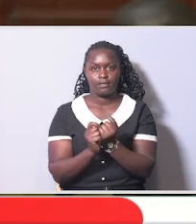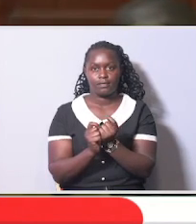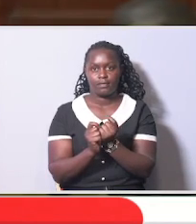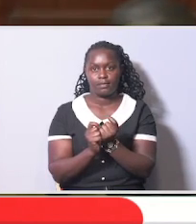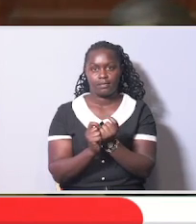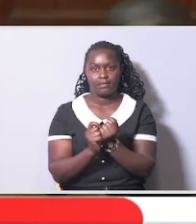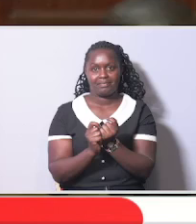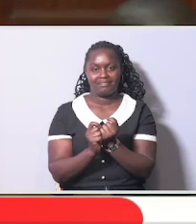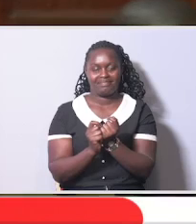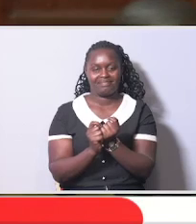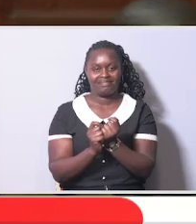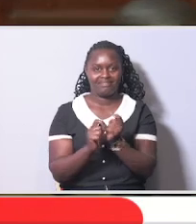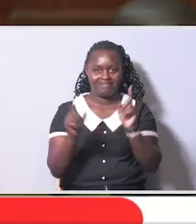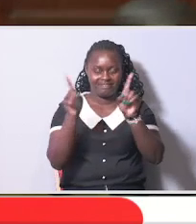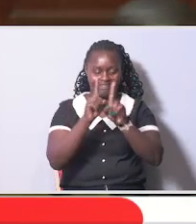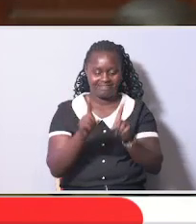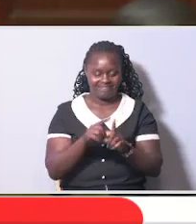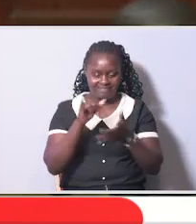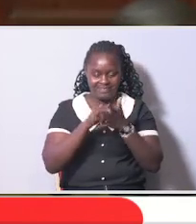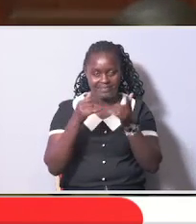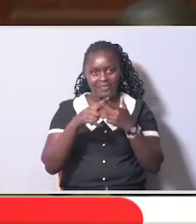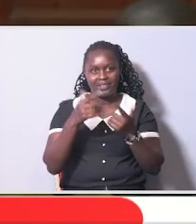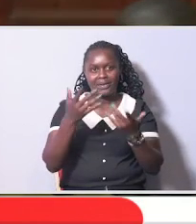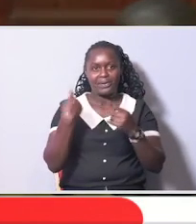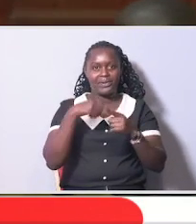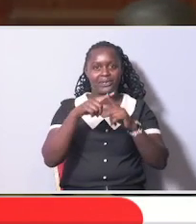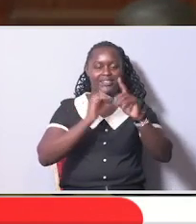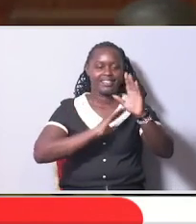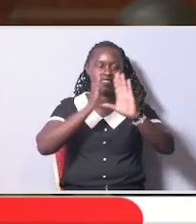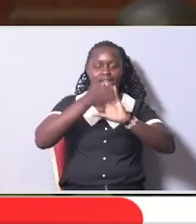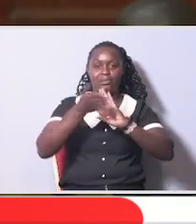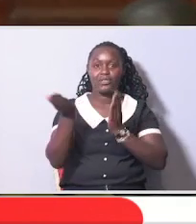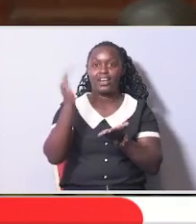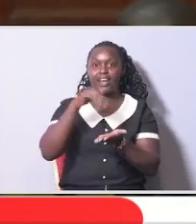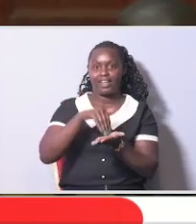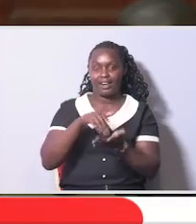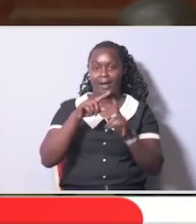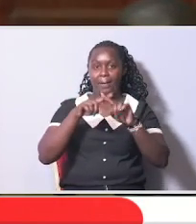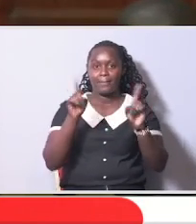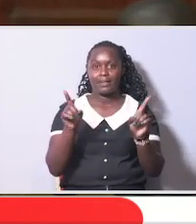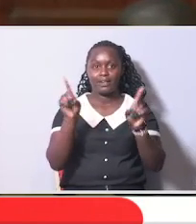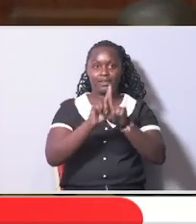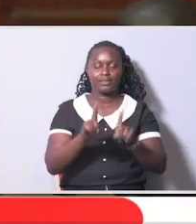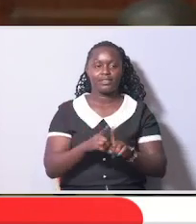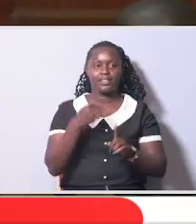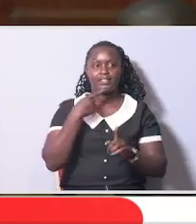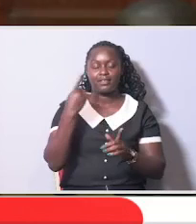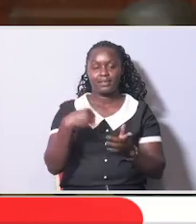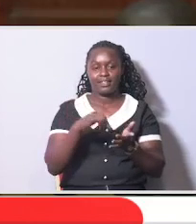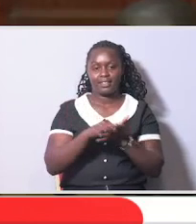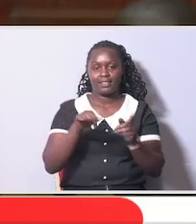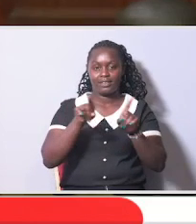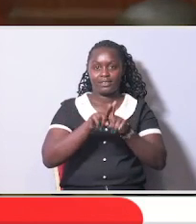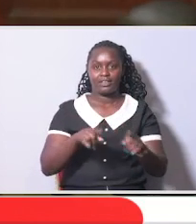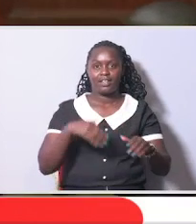Do you mind if I interrupt you again? Well, I am entirely in your hands.